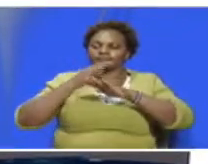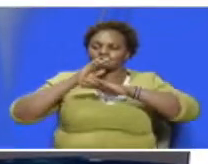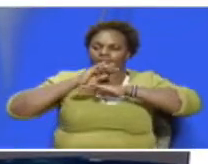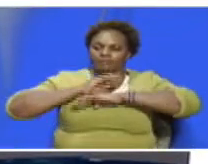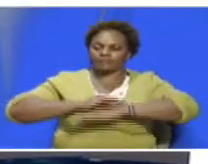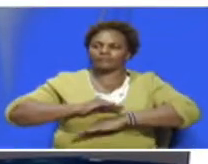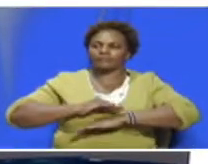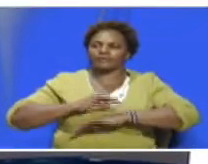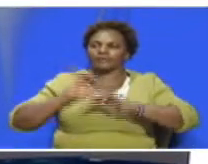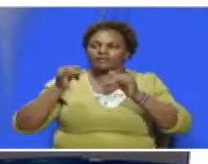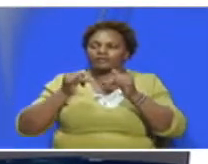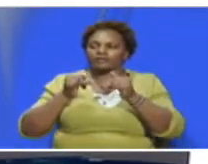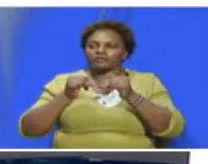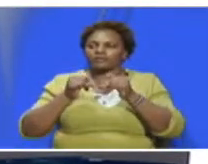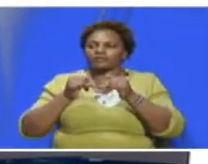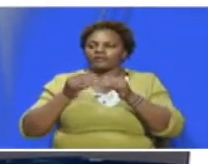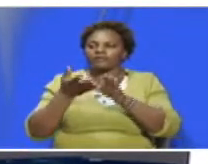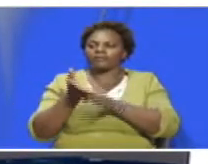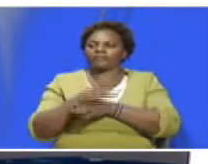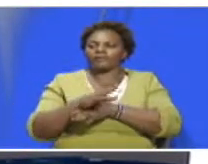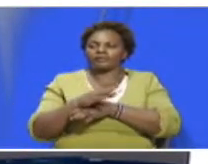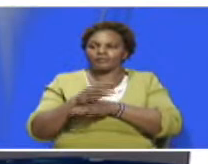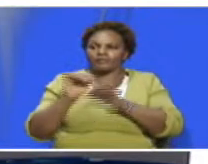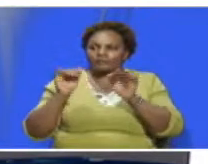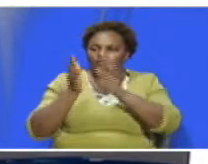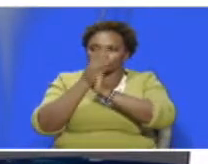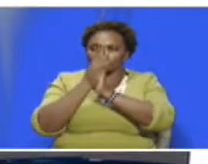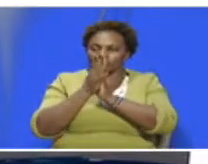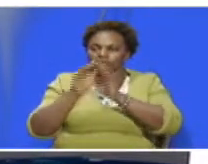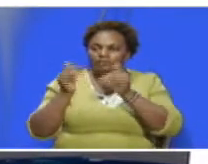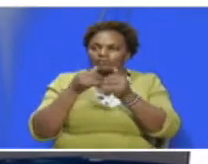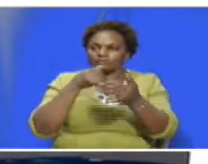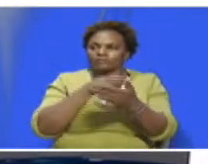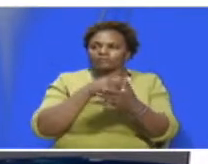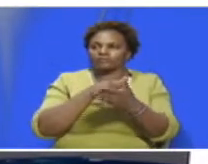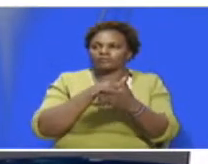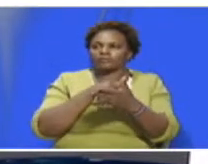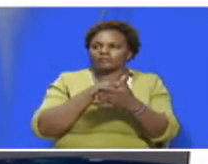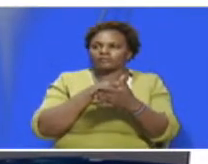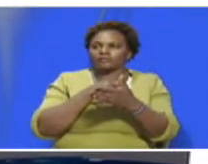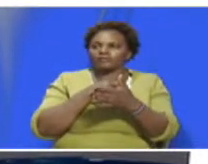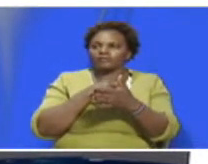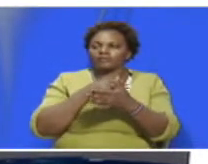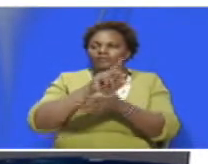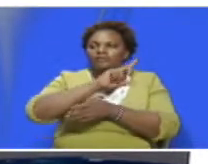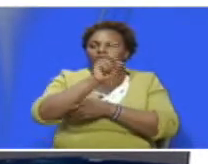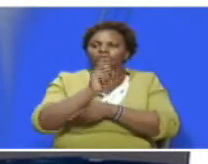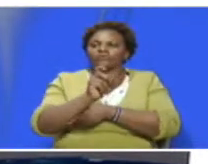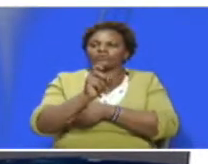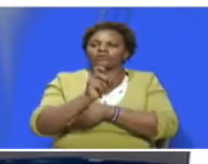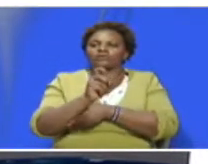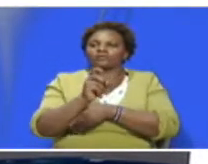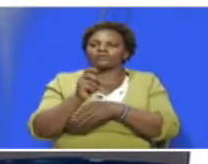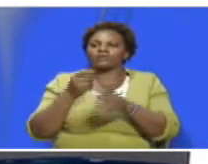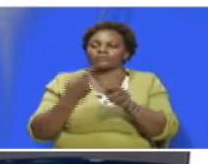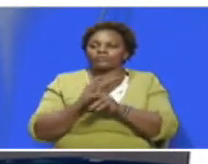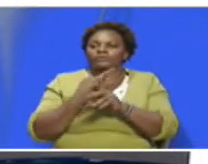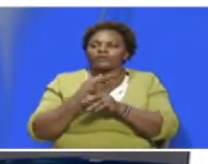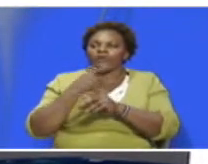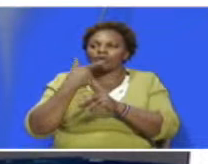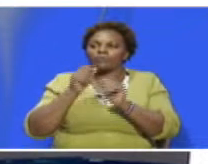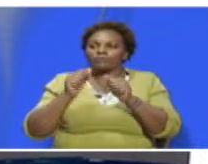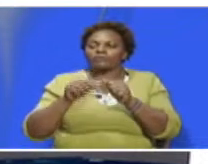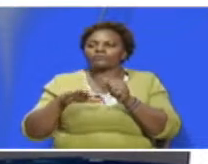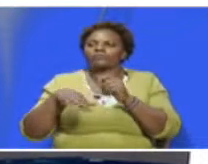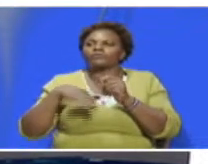commercial break here on News Hour. When we get back, a lot more stories land up for you, including a lot of questions now emerging on who could have